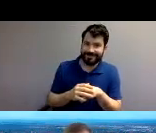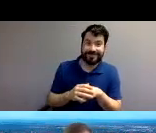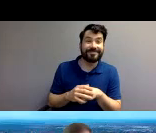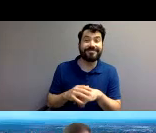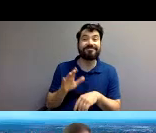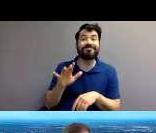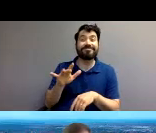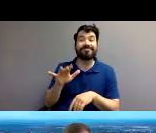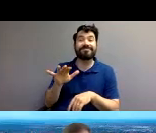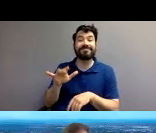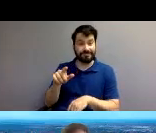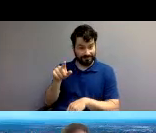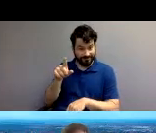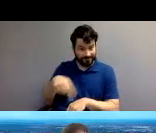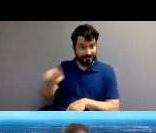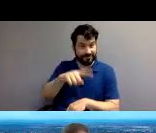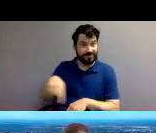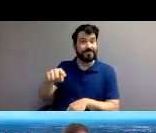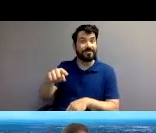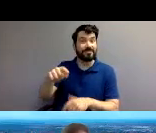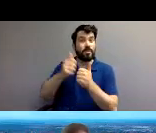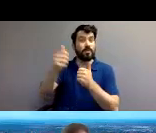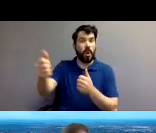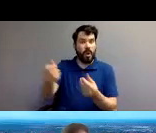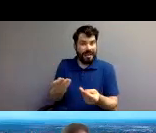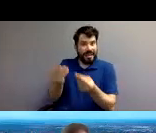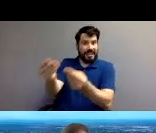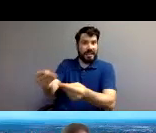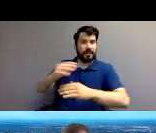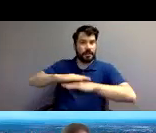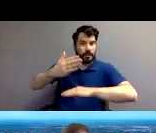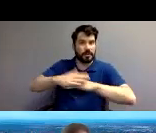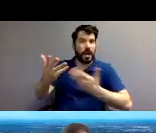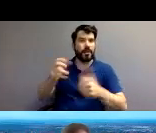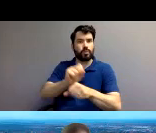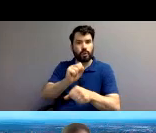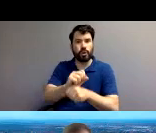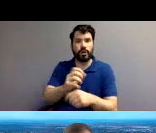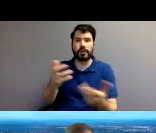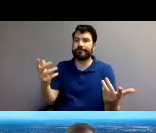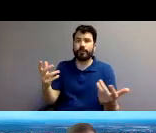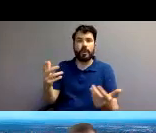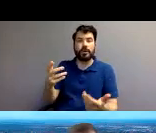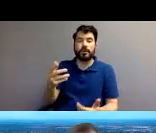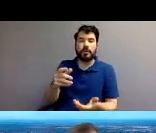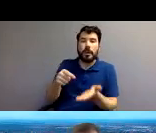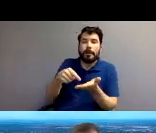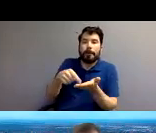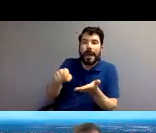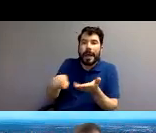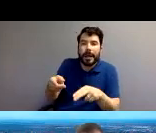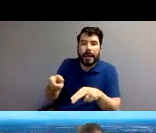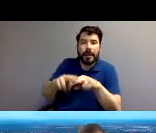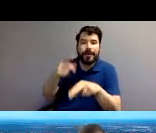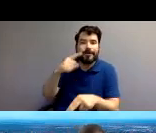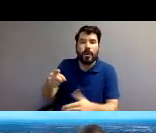work remotely be given laptops and other work-related equipment or a stipend for office supplies, furniture, or